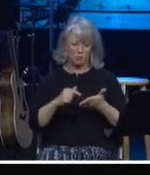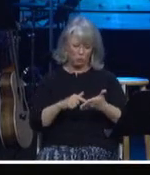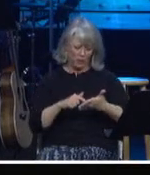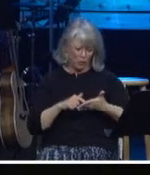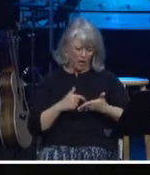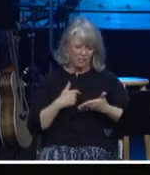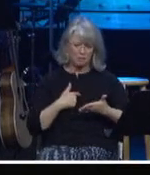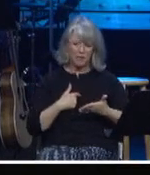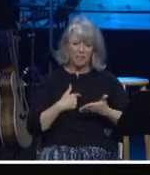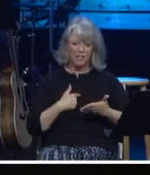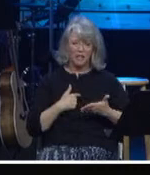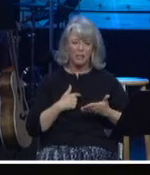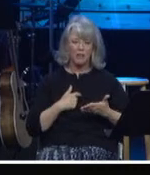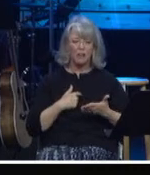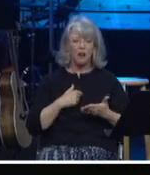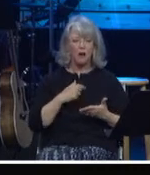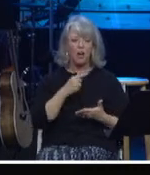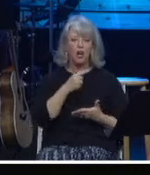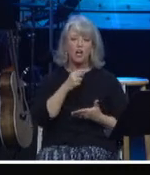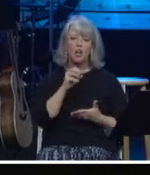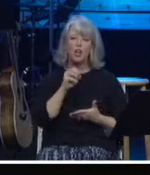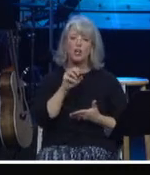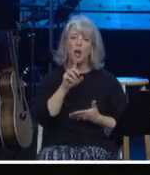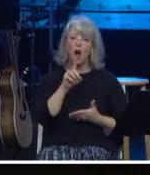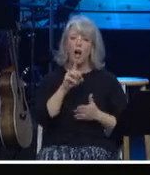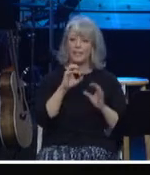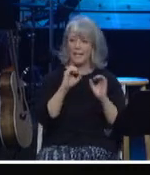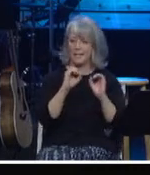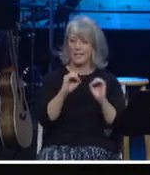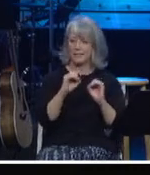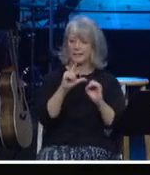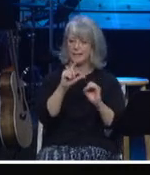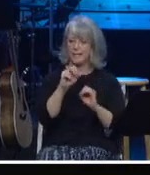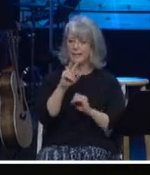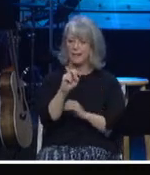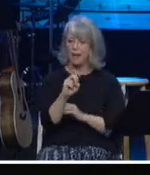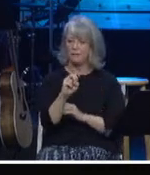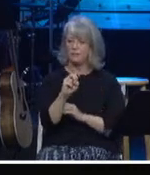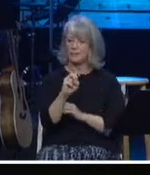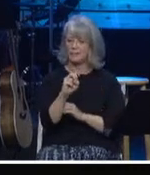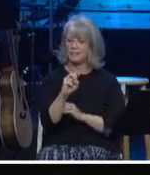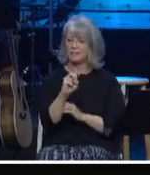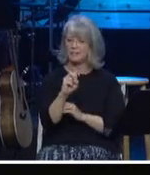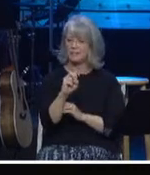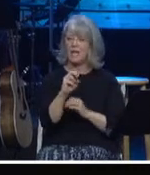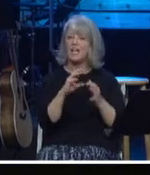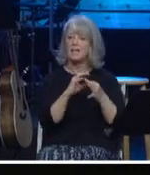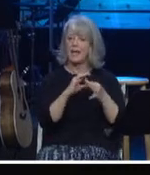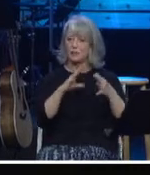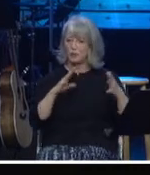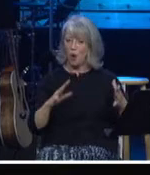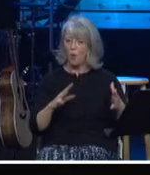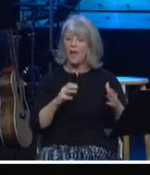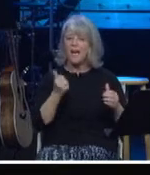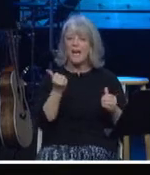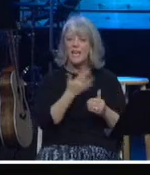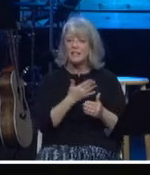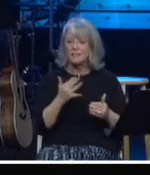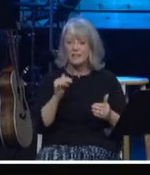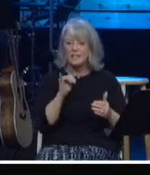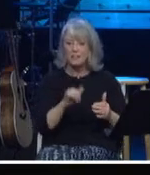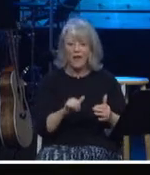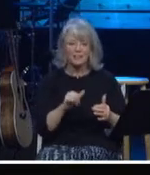you to turn from all godless loves. The gospel requires you to turn from all